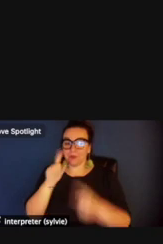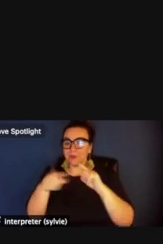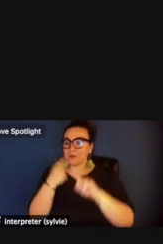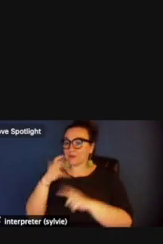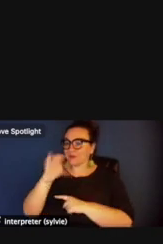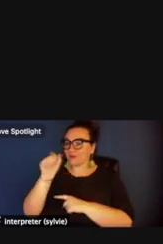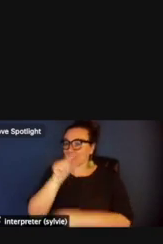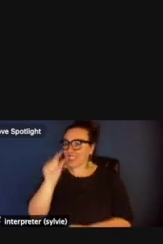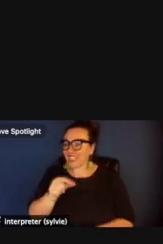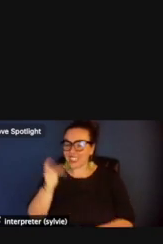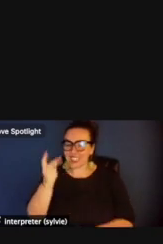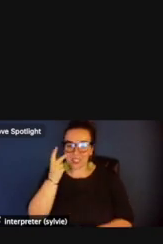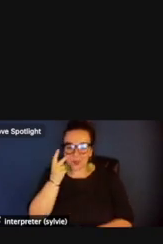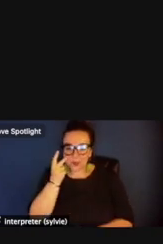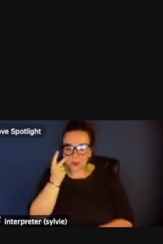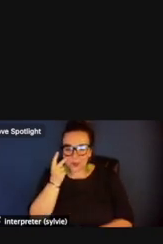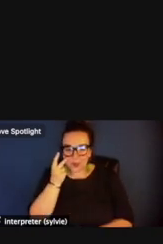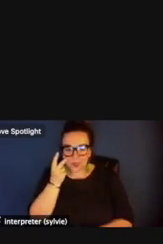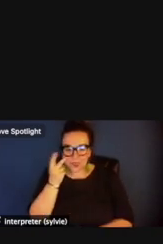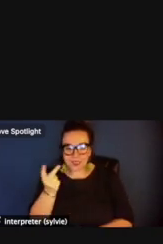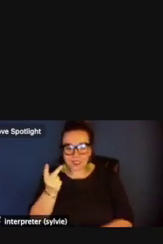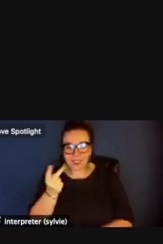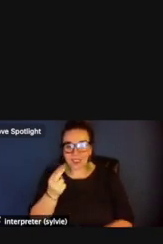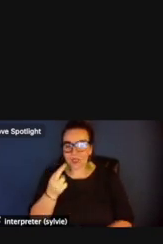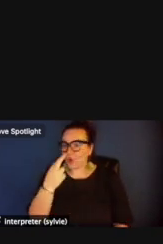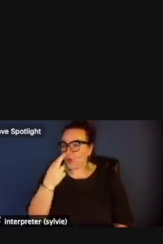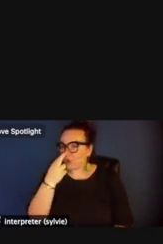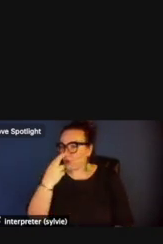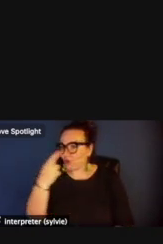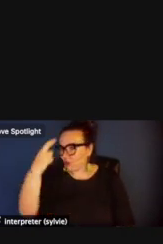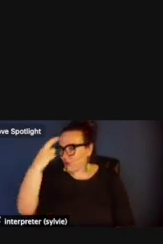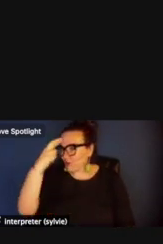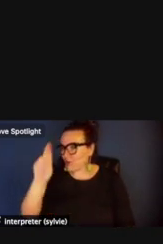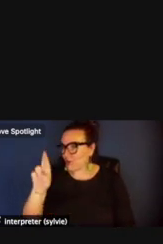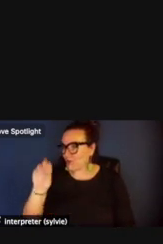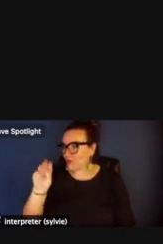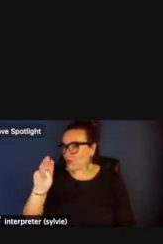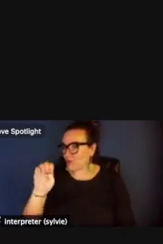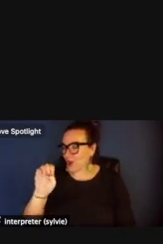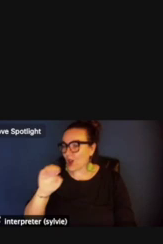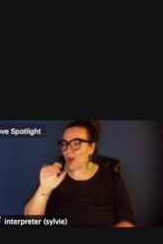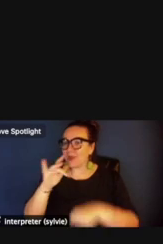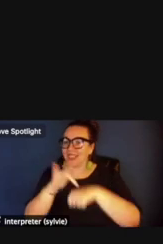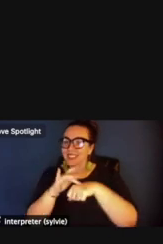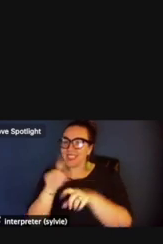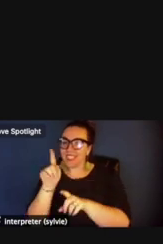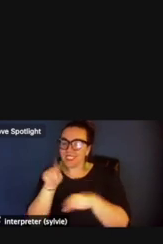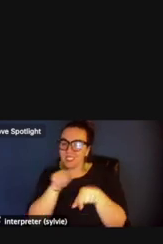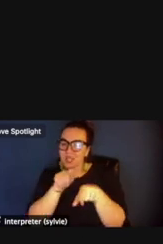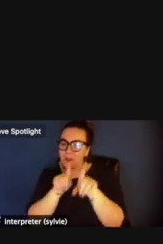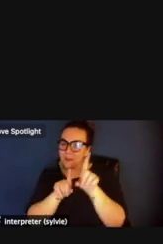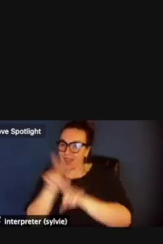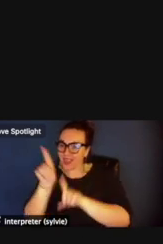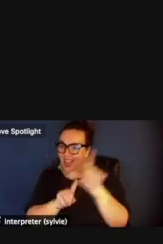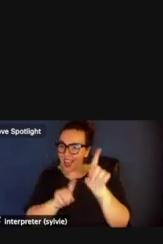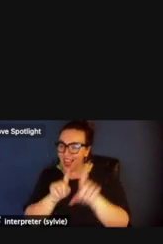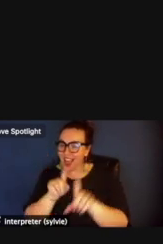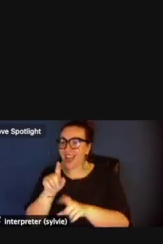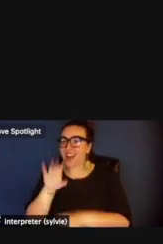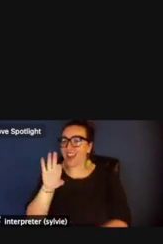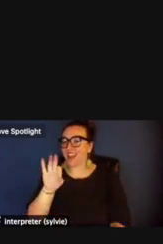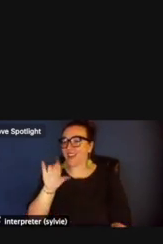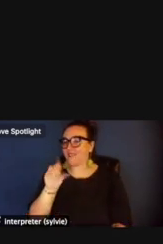when I was in Italy, you see the star? Rome, capital. I went to Rome. I went to Milan, I went to Florence, and I went